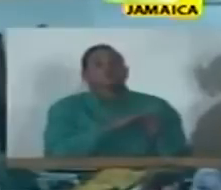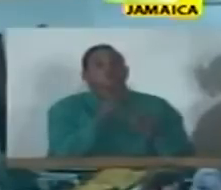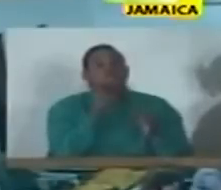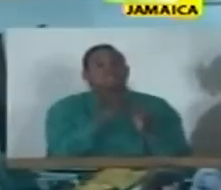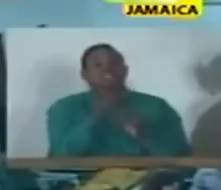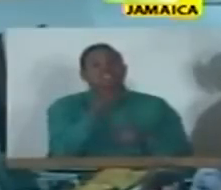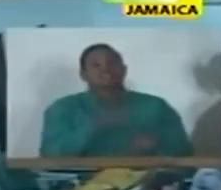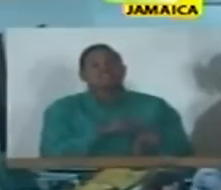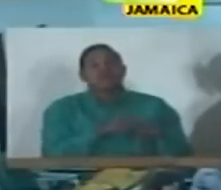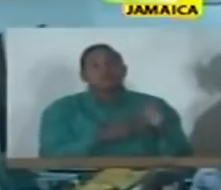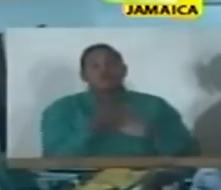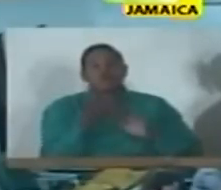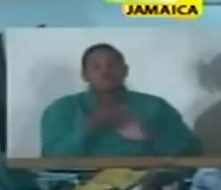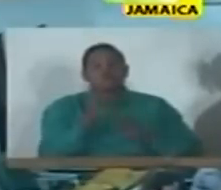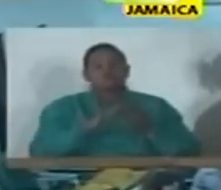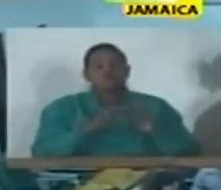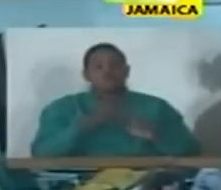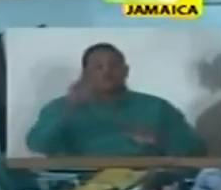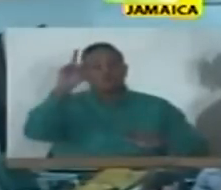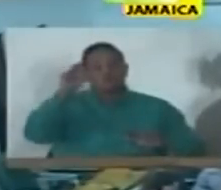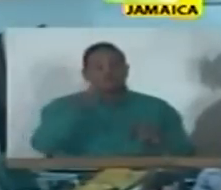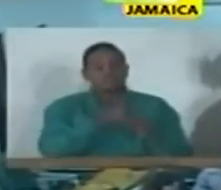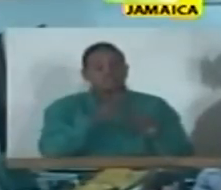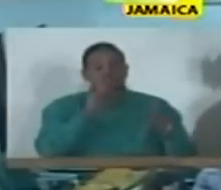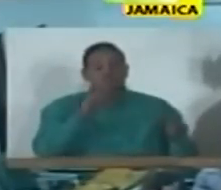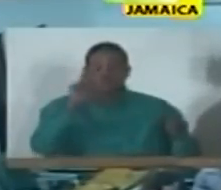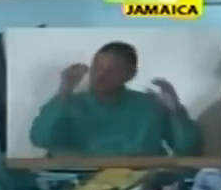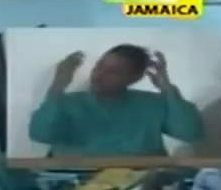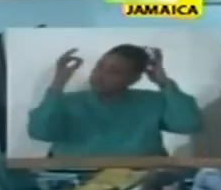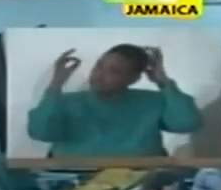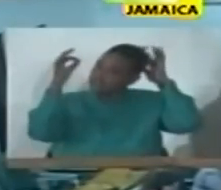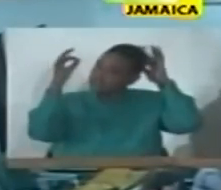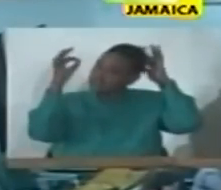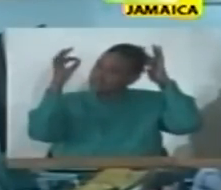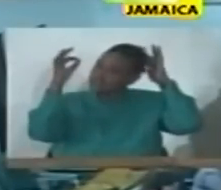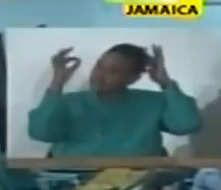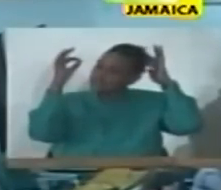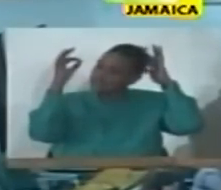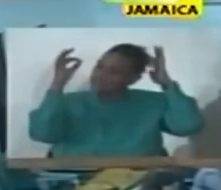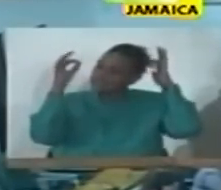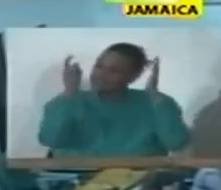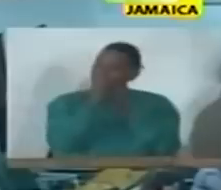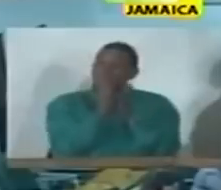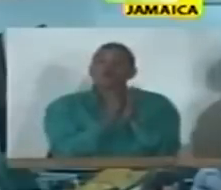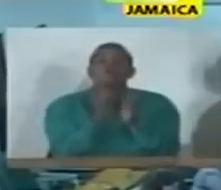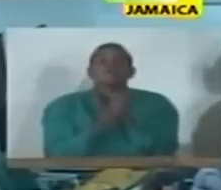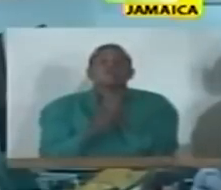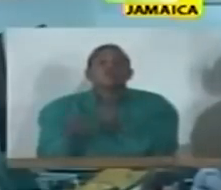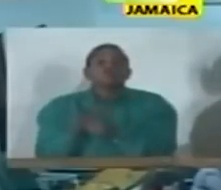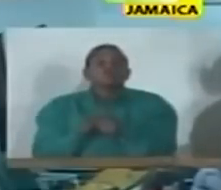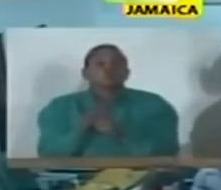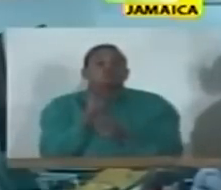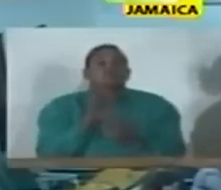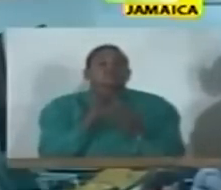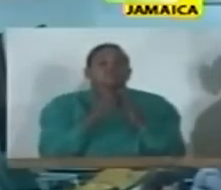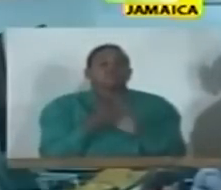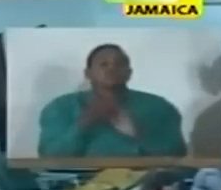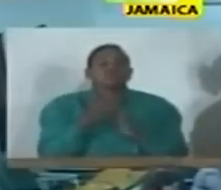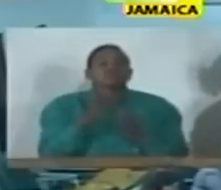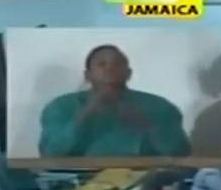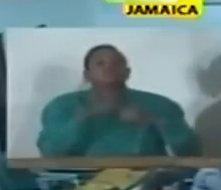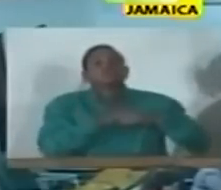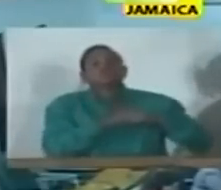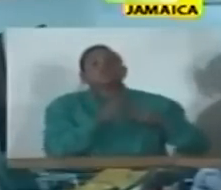of operation number 3 order 2019. The law reform zones of special operations, special security and